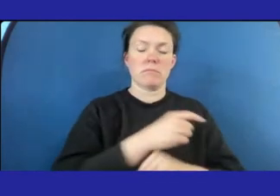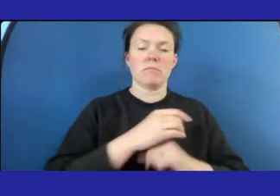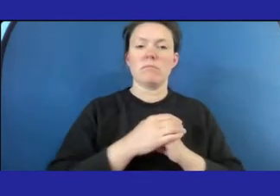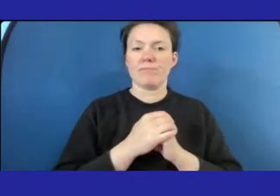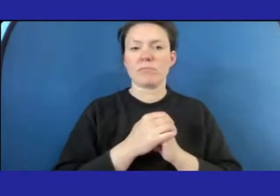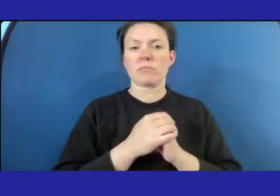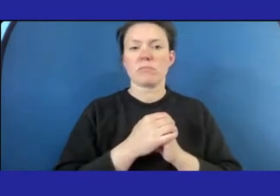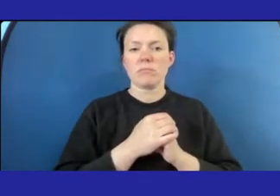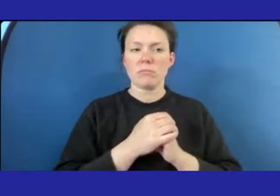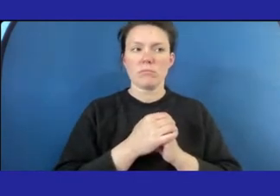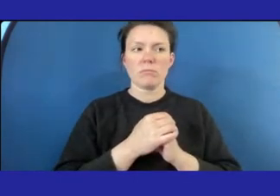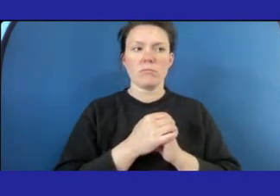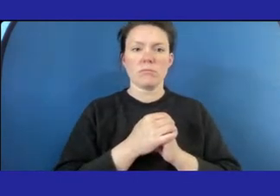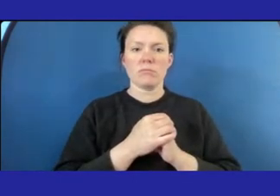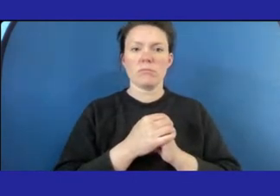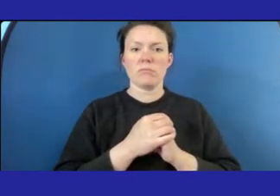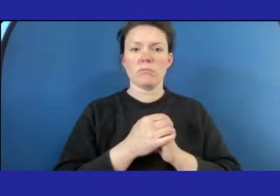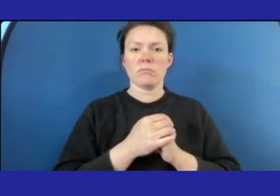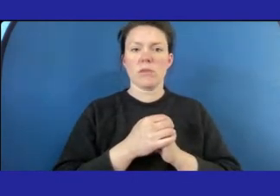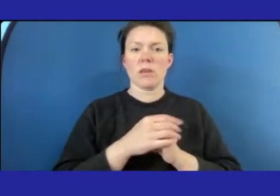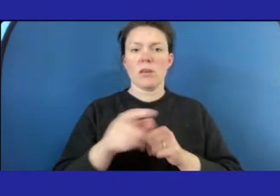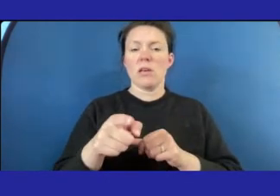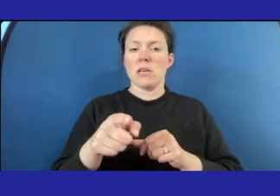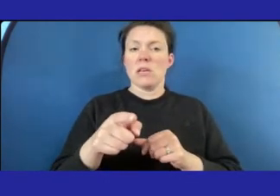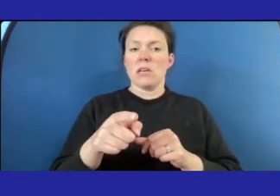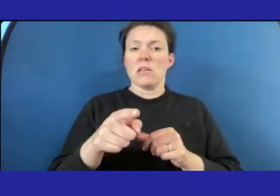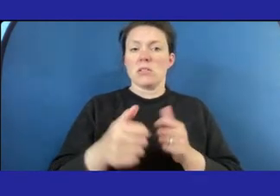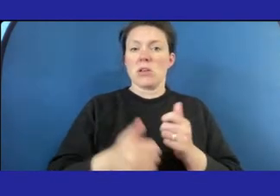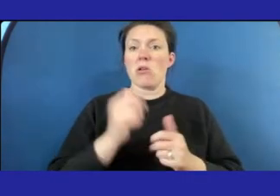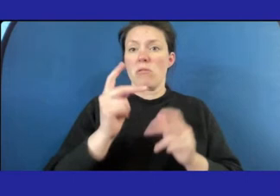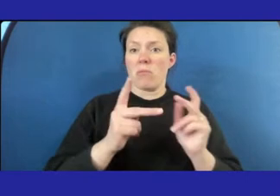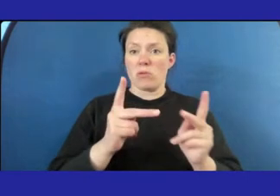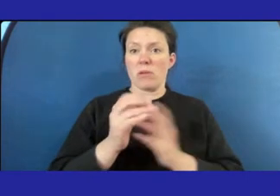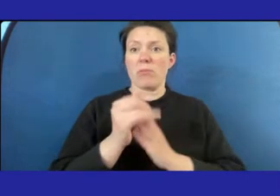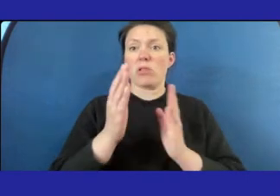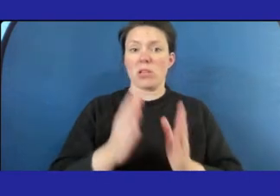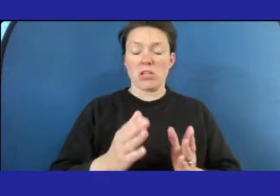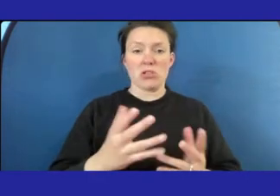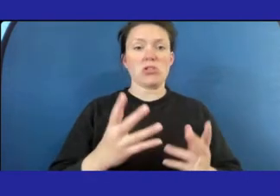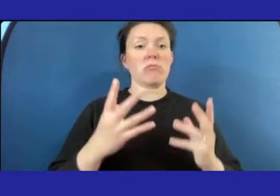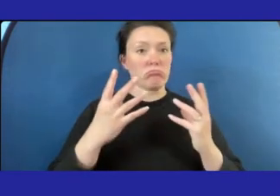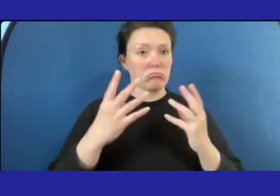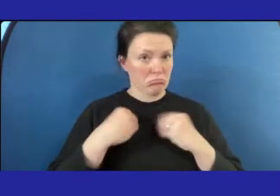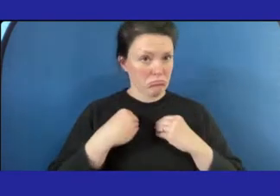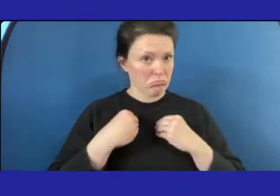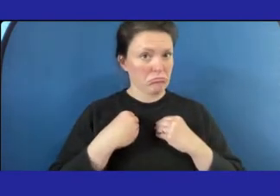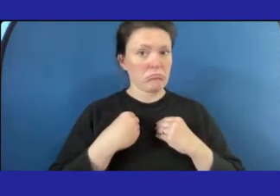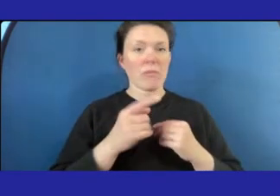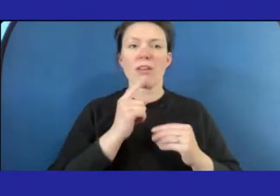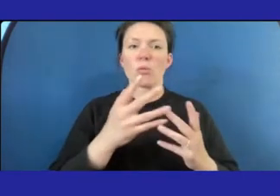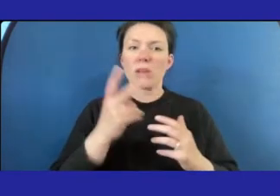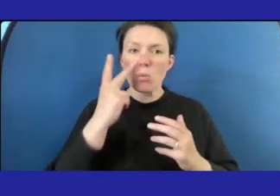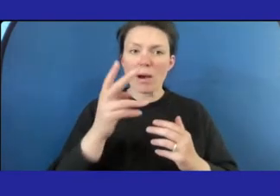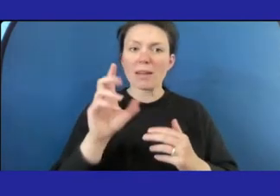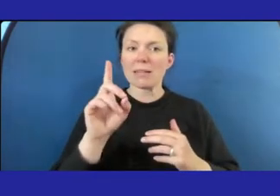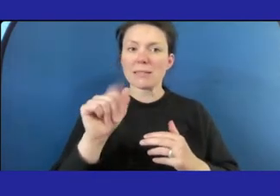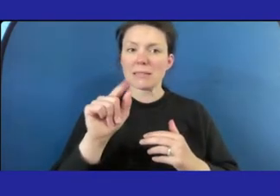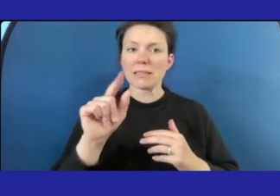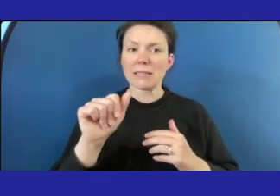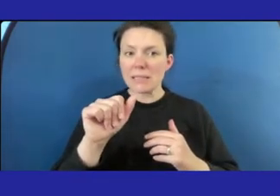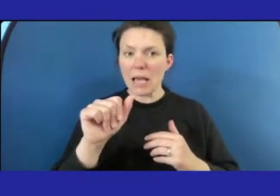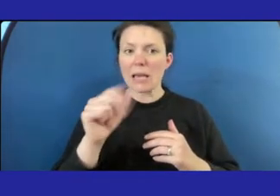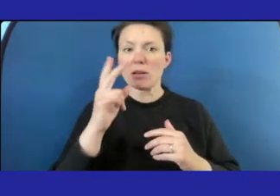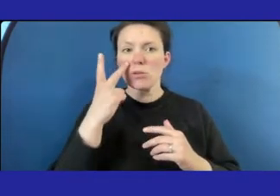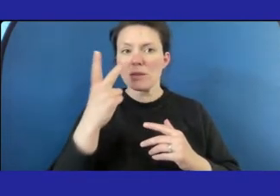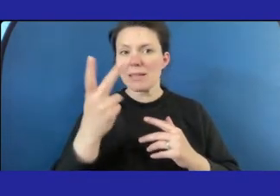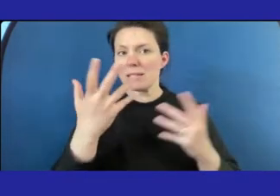And so this was very warmly received by a lot of our leadership. I think they're very hungry for data to see what's happening.